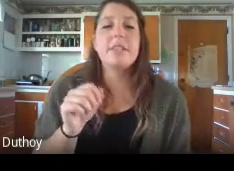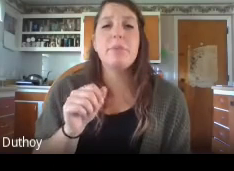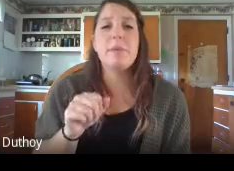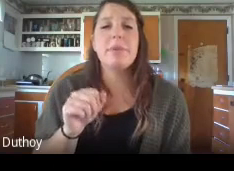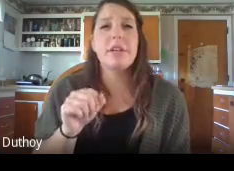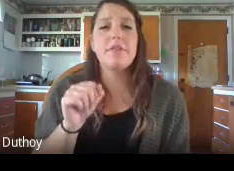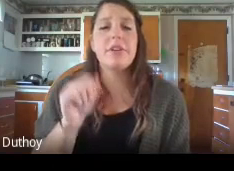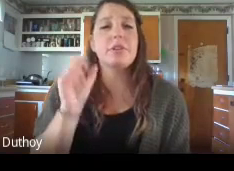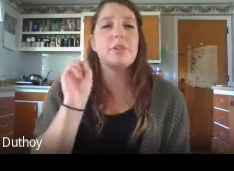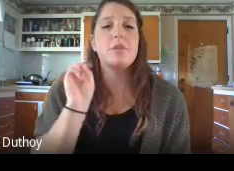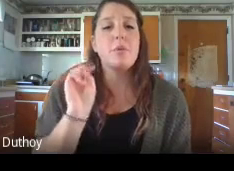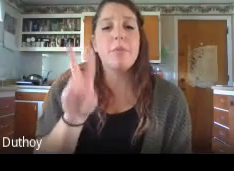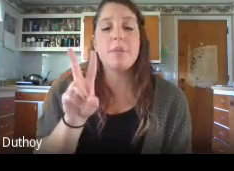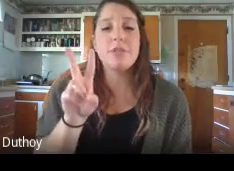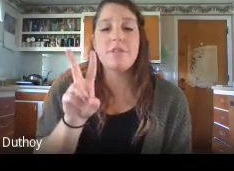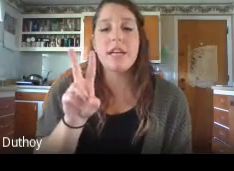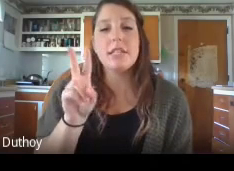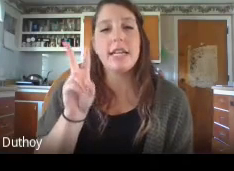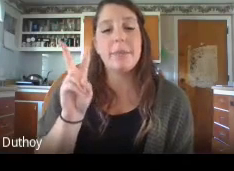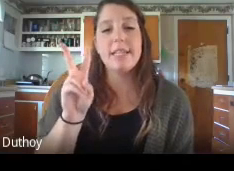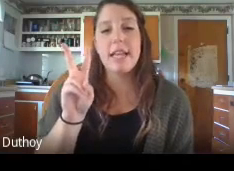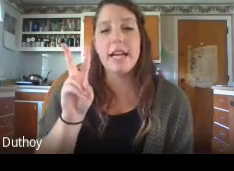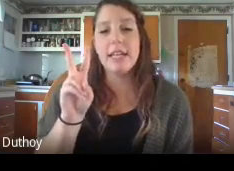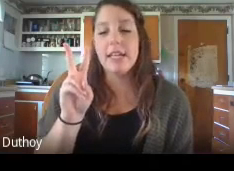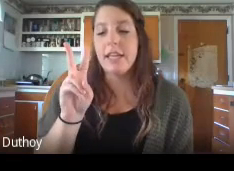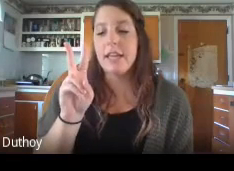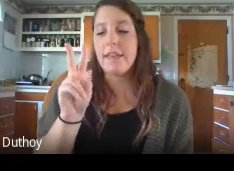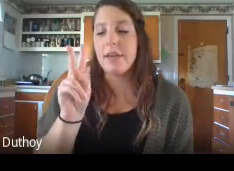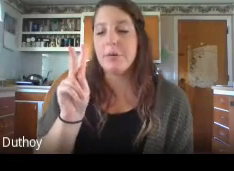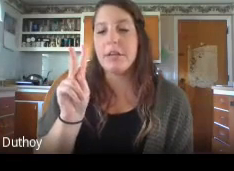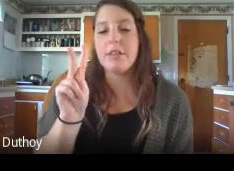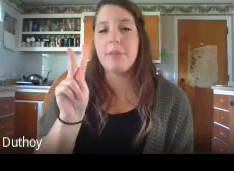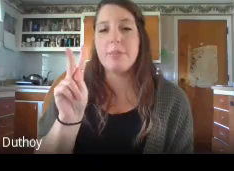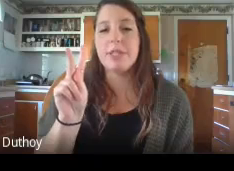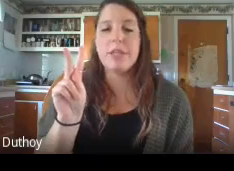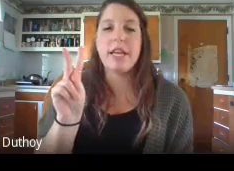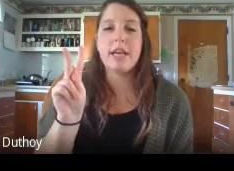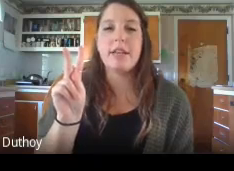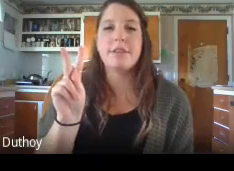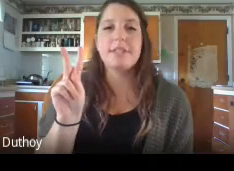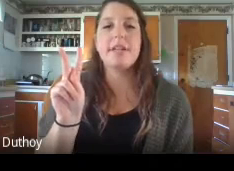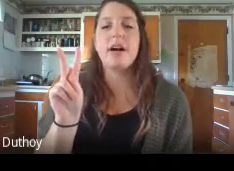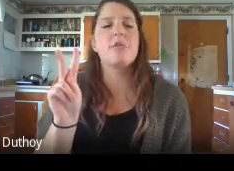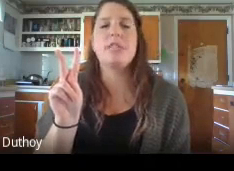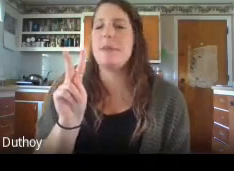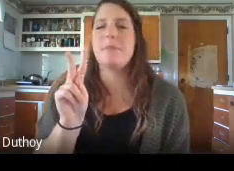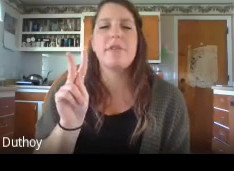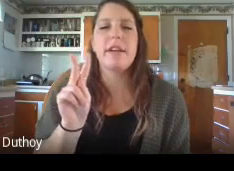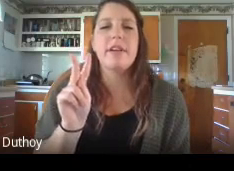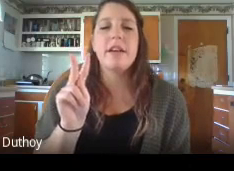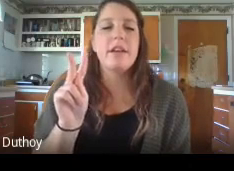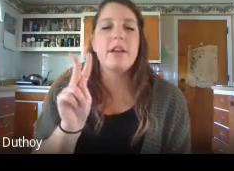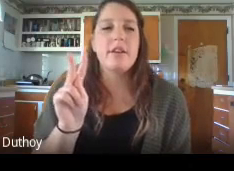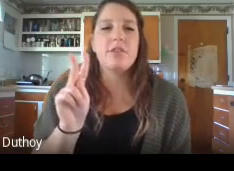Okay, now this one people get confused. Put up 2 fingers like a peace sign, and then put your thumb in between it. This is a hard one that